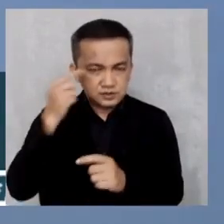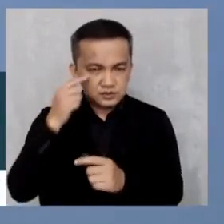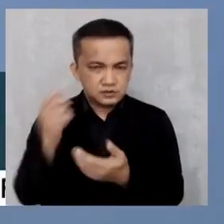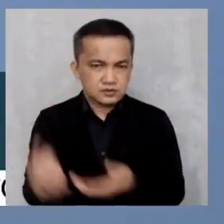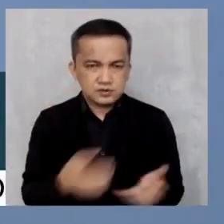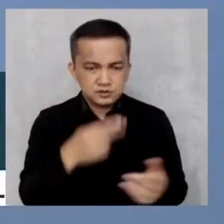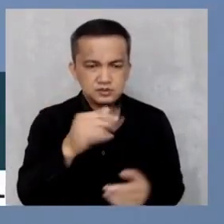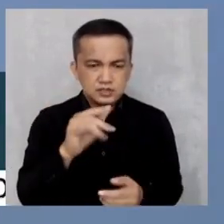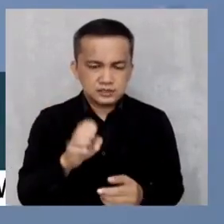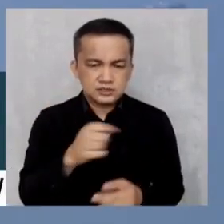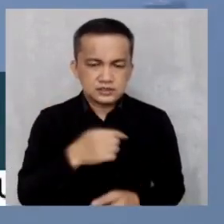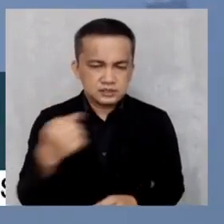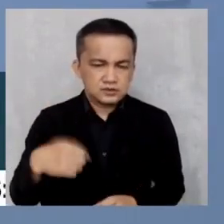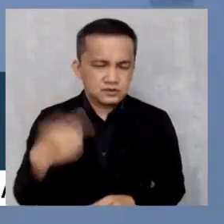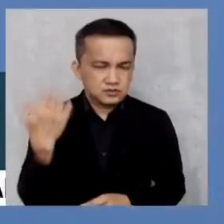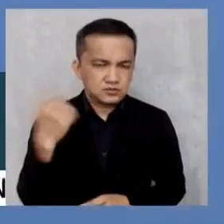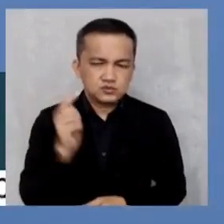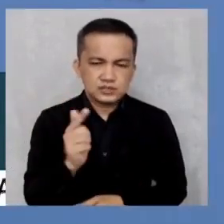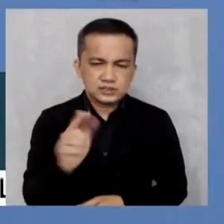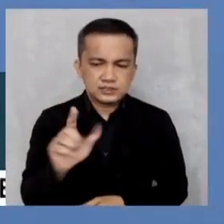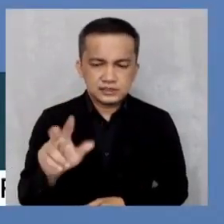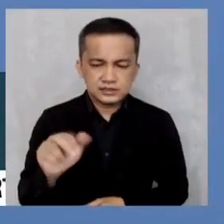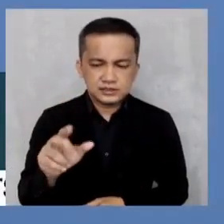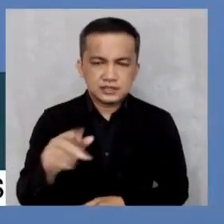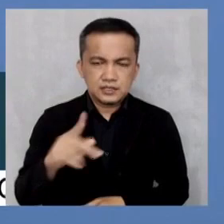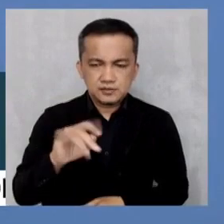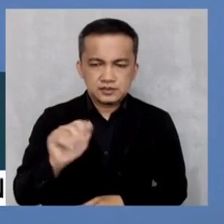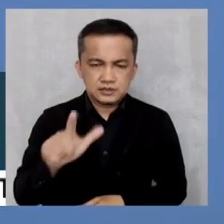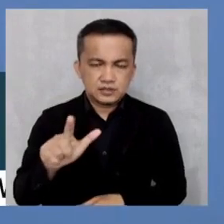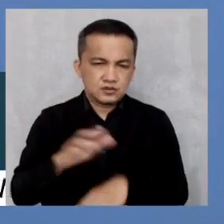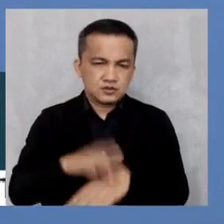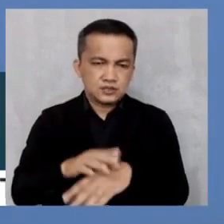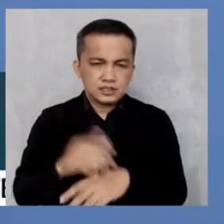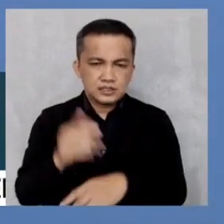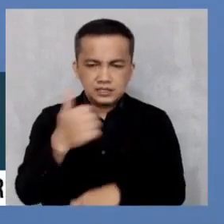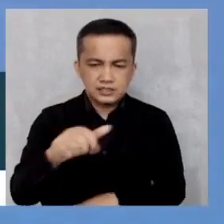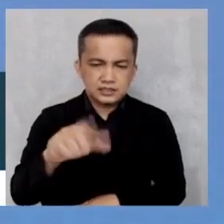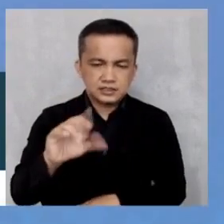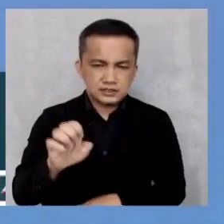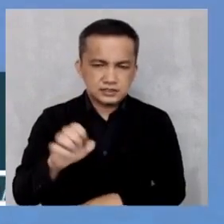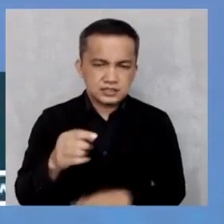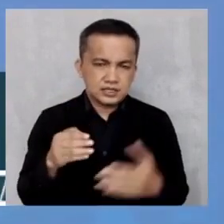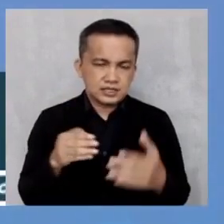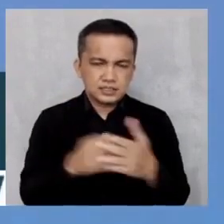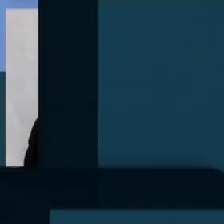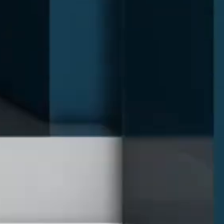in 2013. But Pimentel warns any case against China should be airtight.